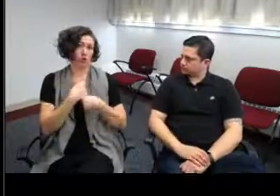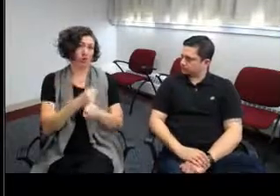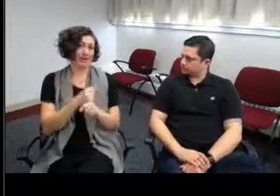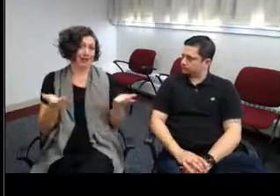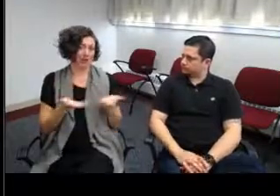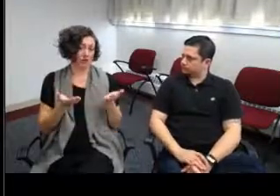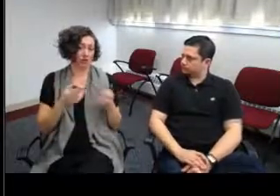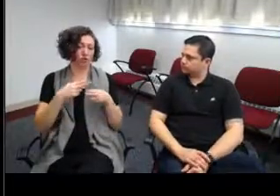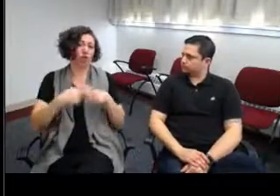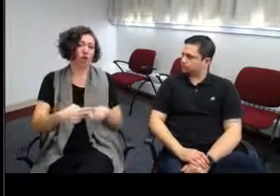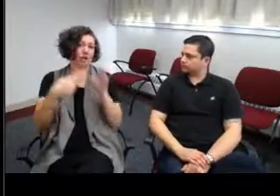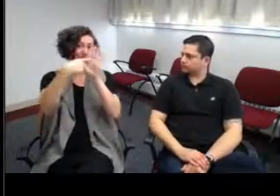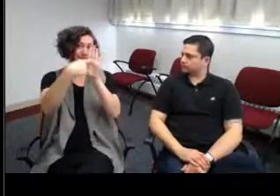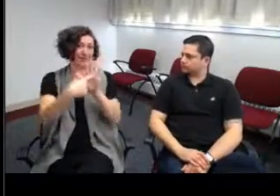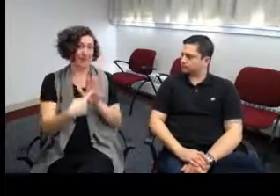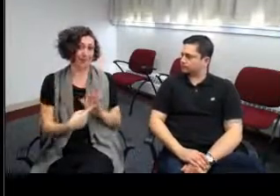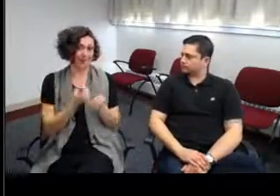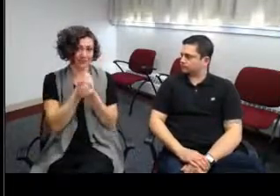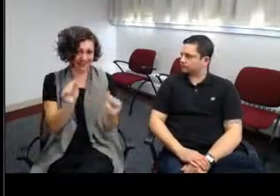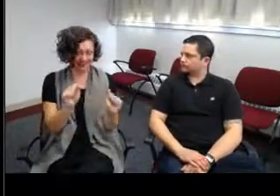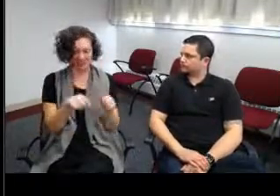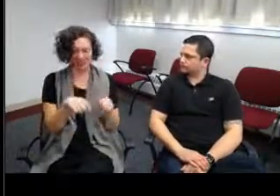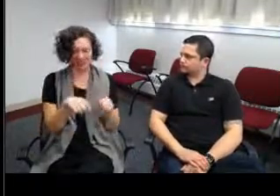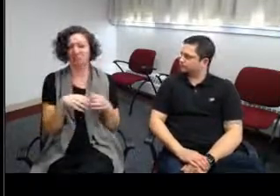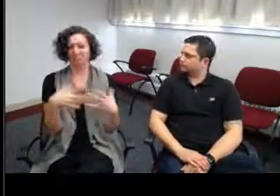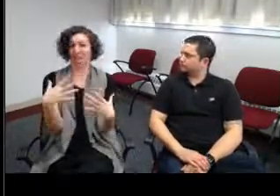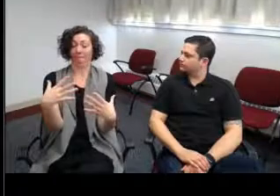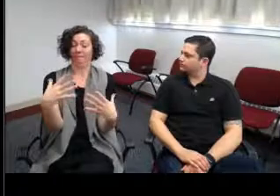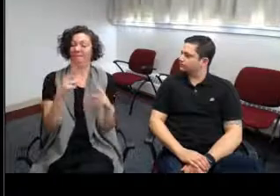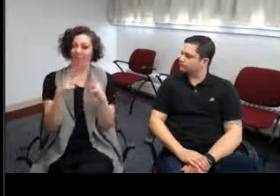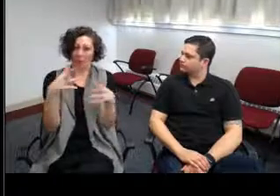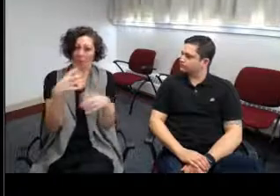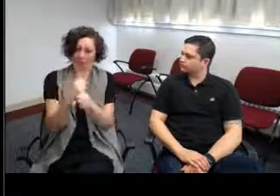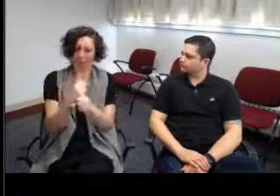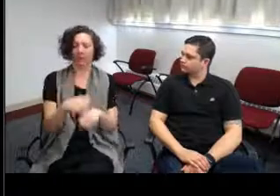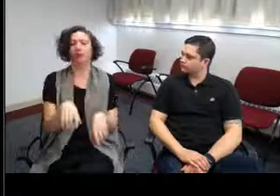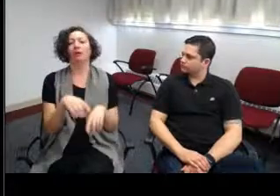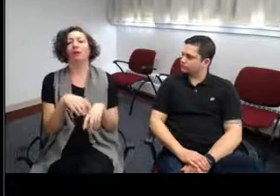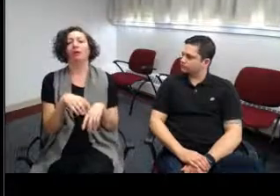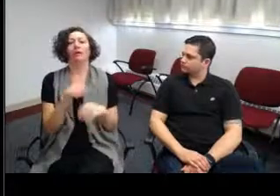This is from a new approach that we are creating here called Signs of Safety.